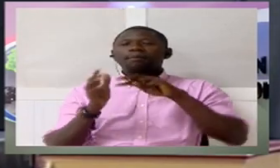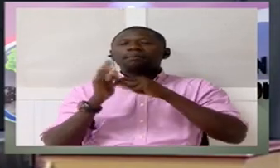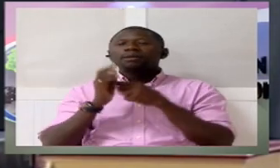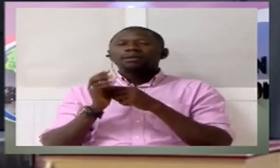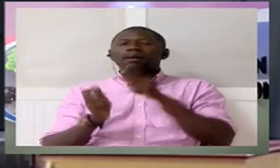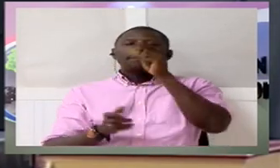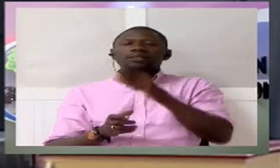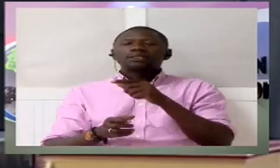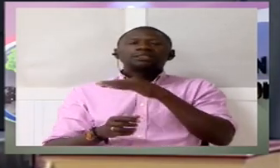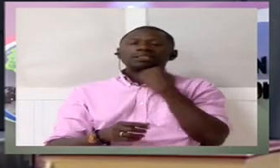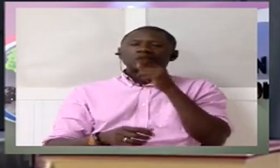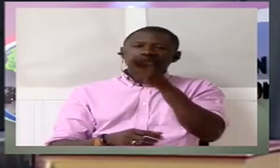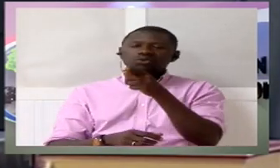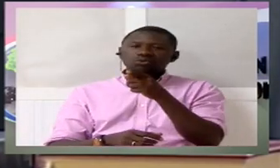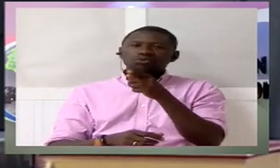pays